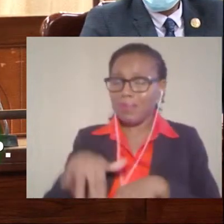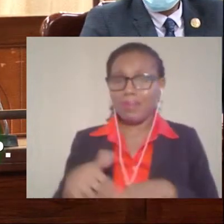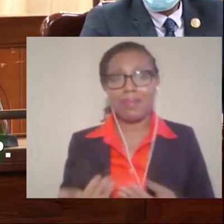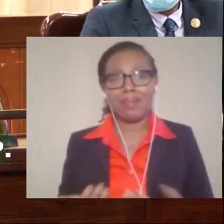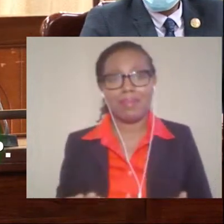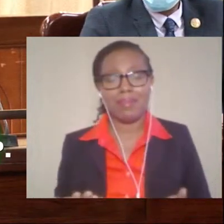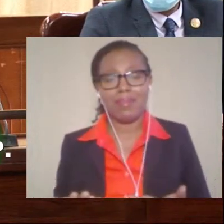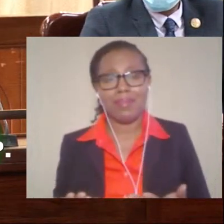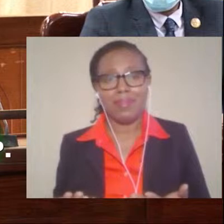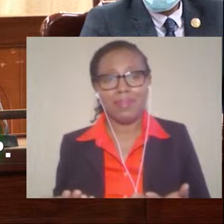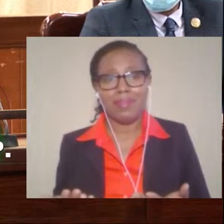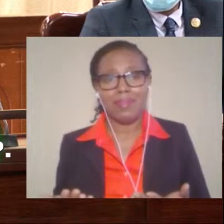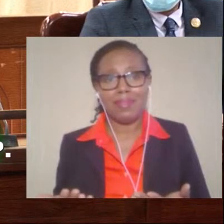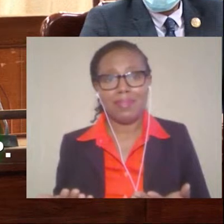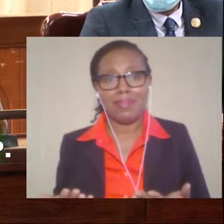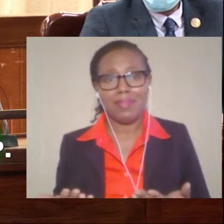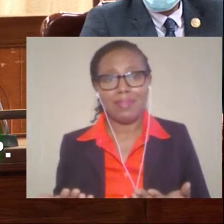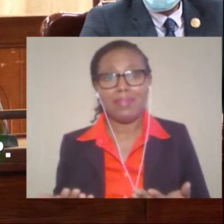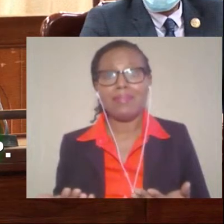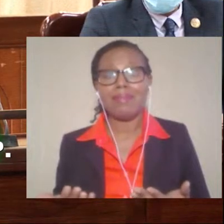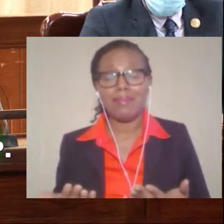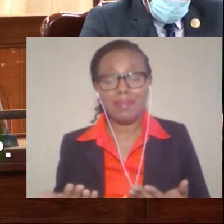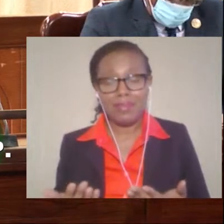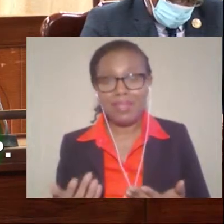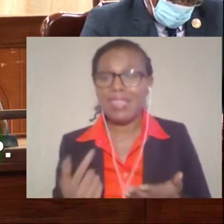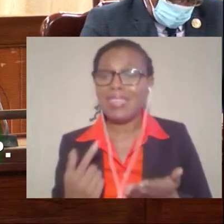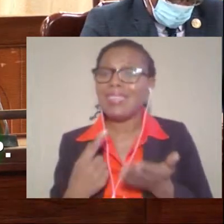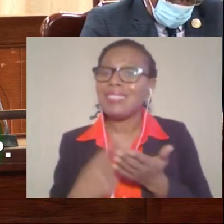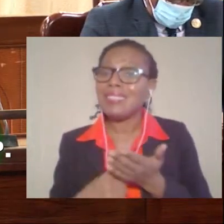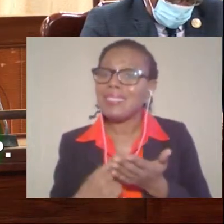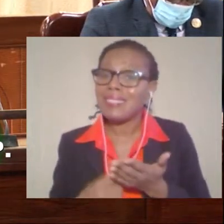The discussion has been about that.